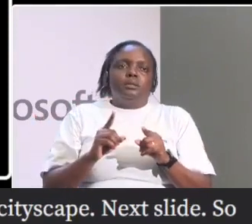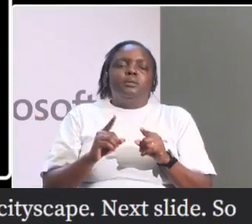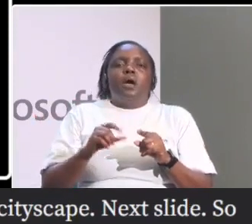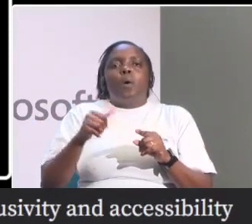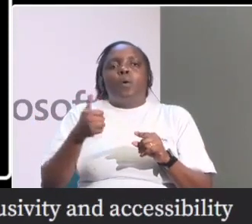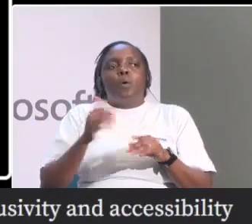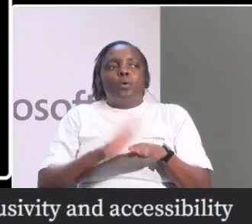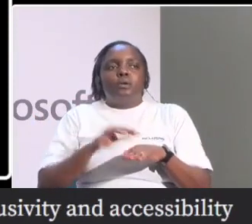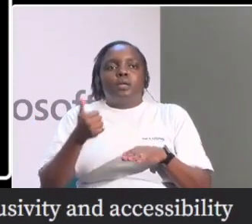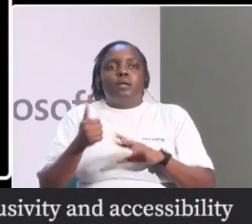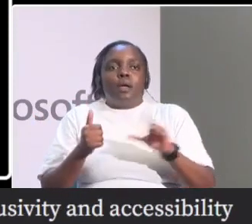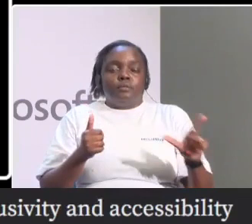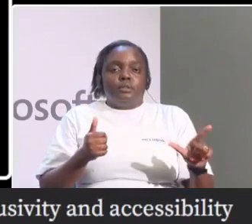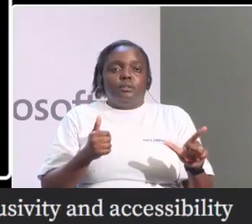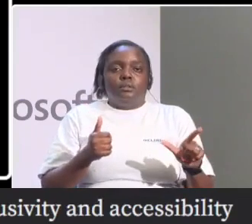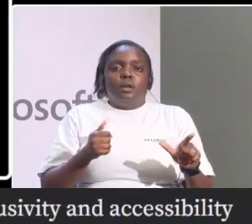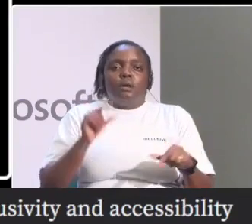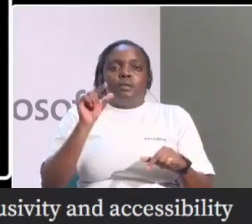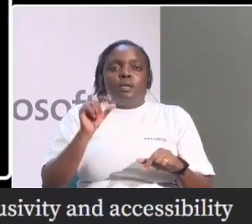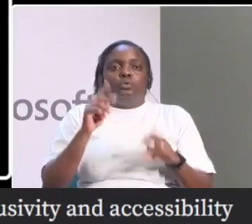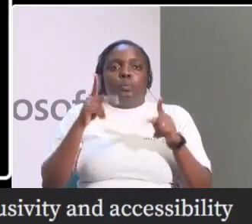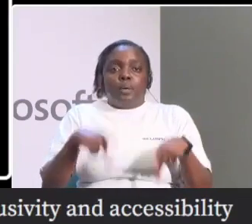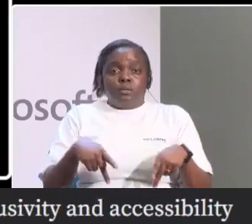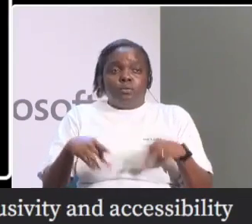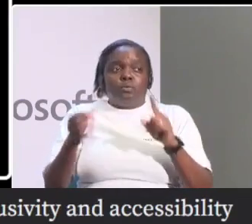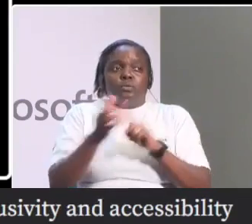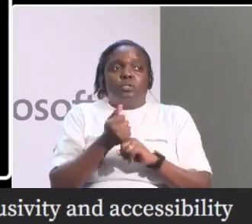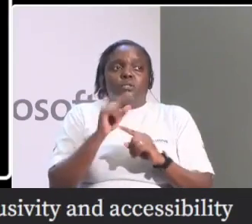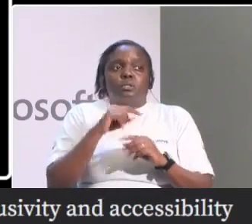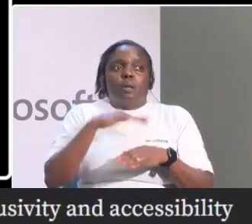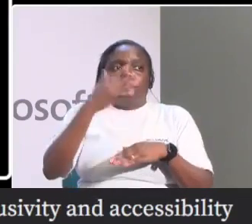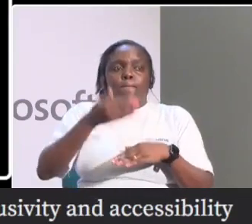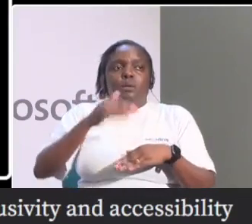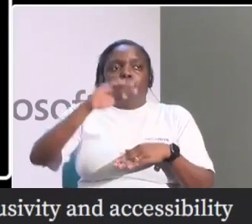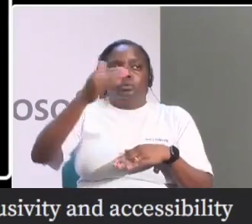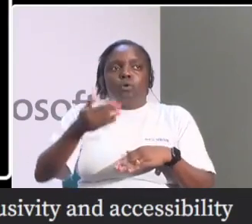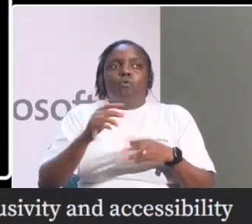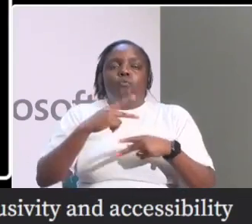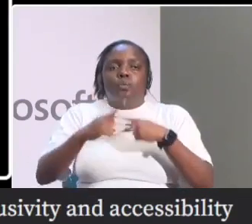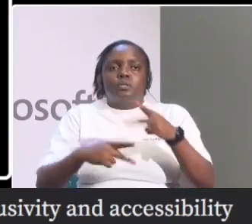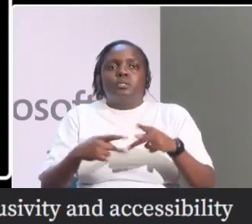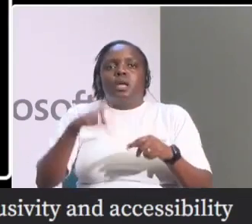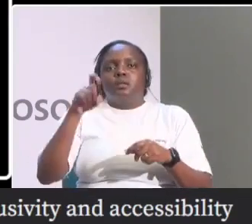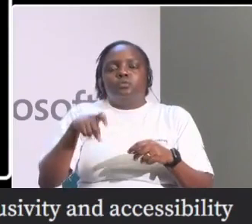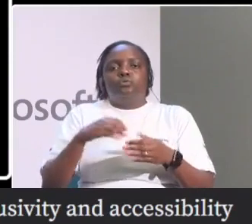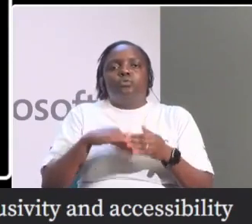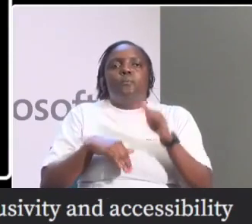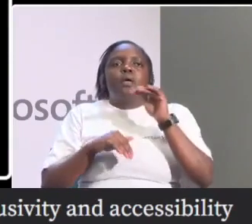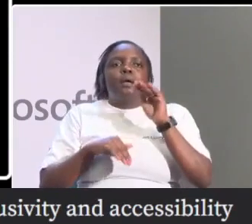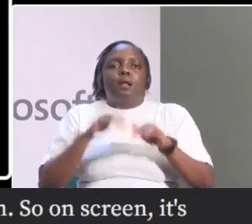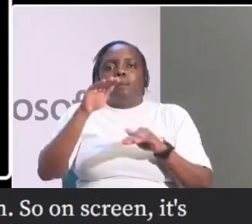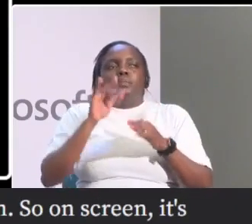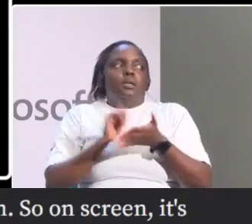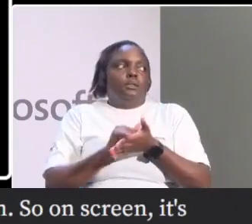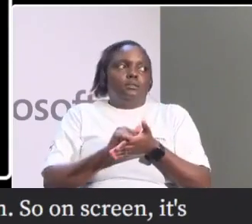marathon. So on the left, the little person first reaches the mountain of process and has to climb that. Then they